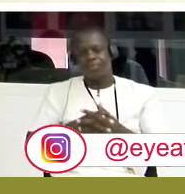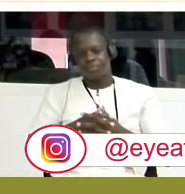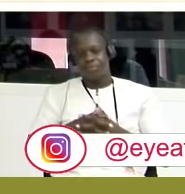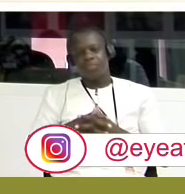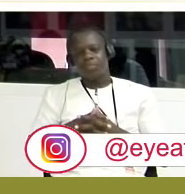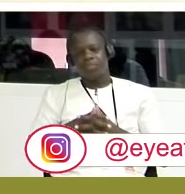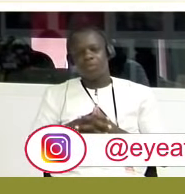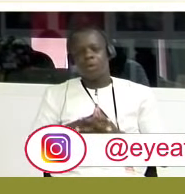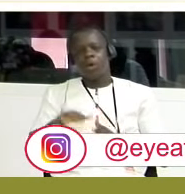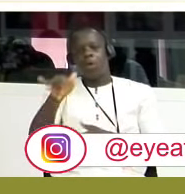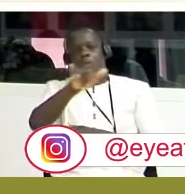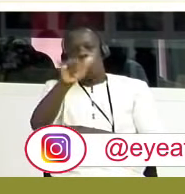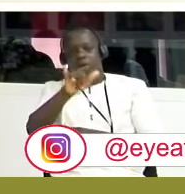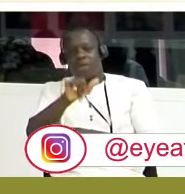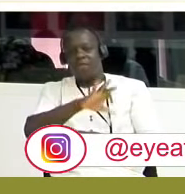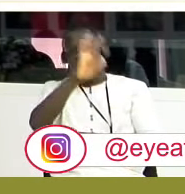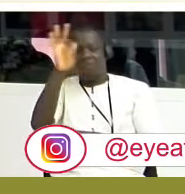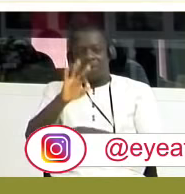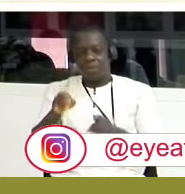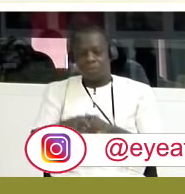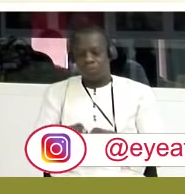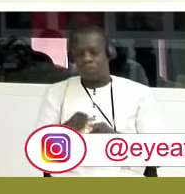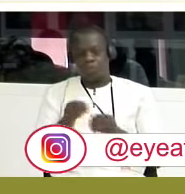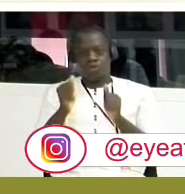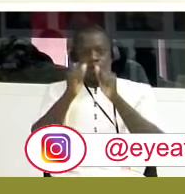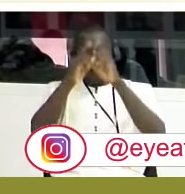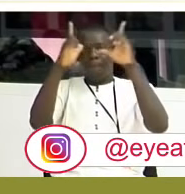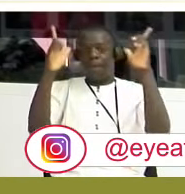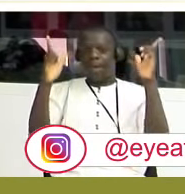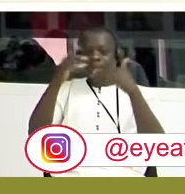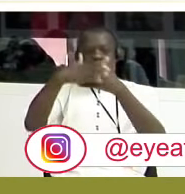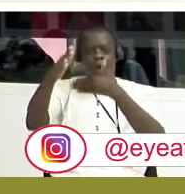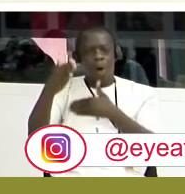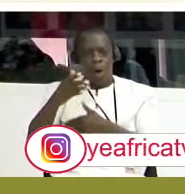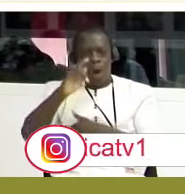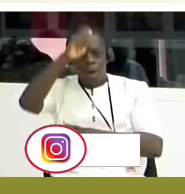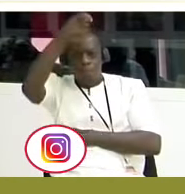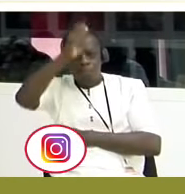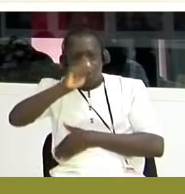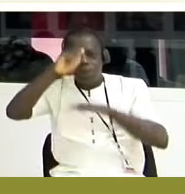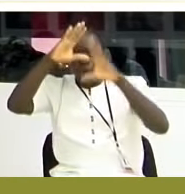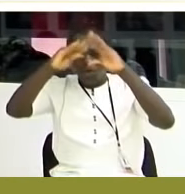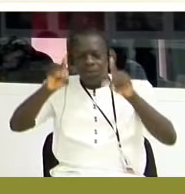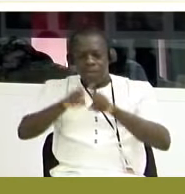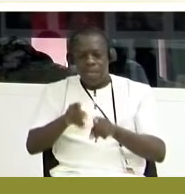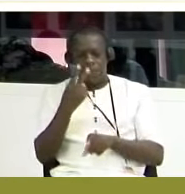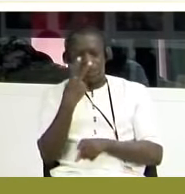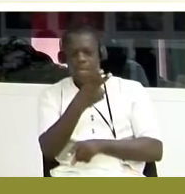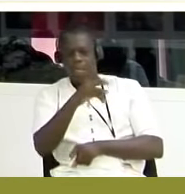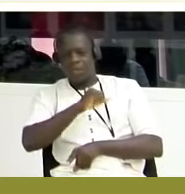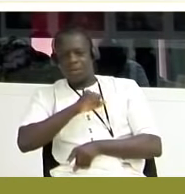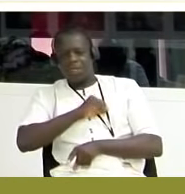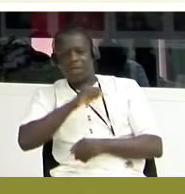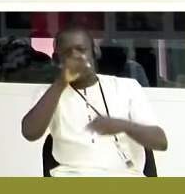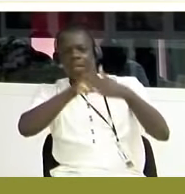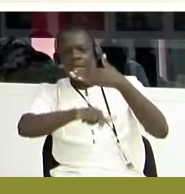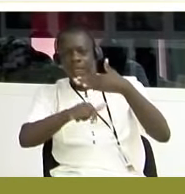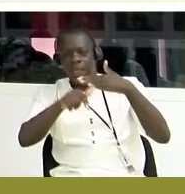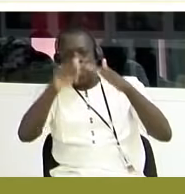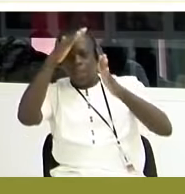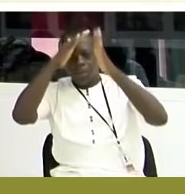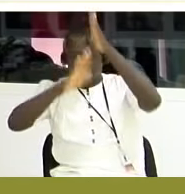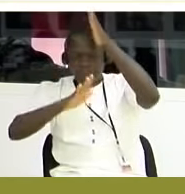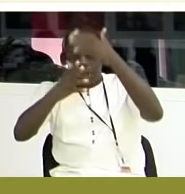which was very strange to me, because police officers finding themselves in a military cell is very